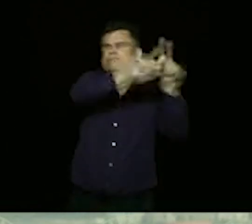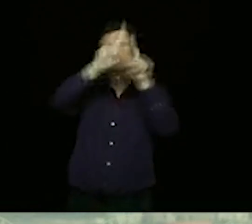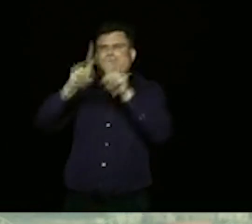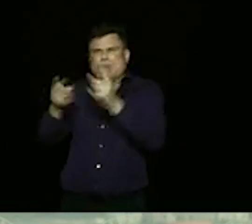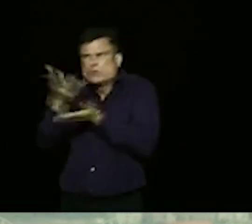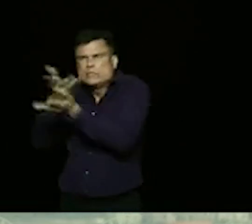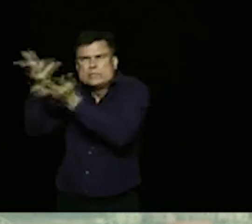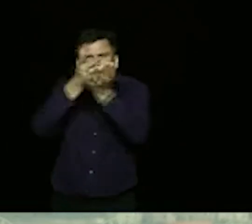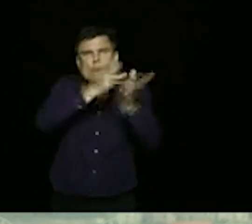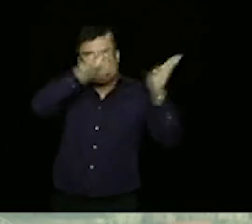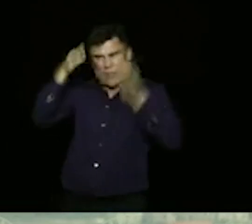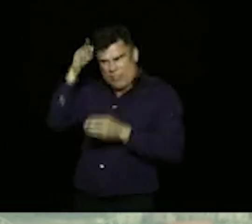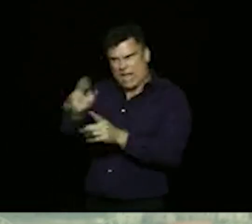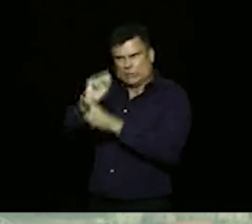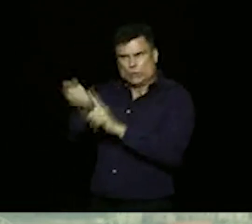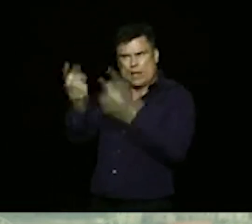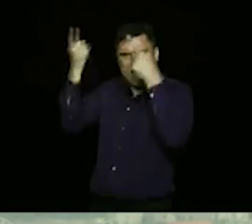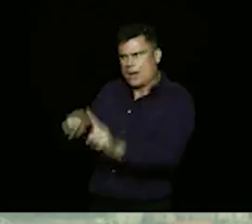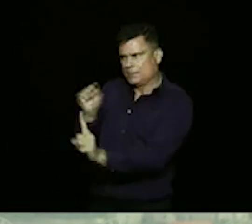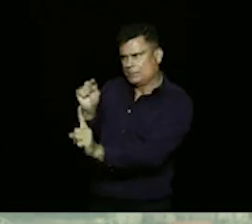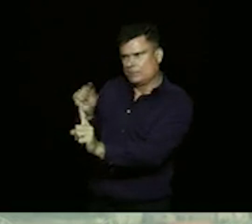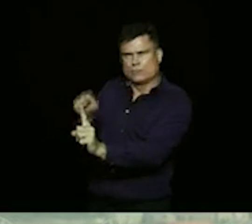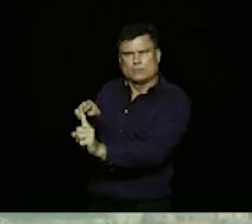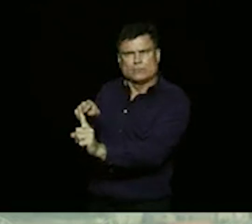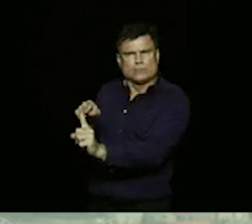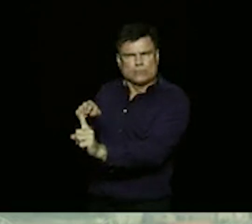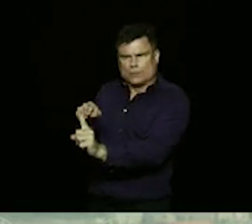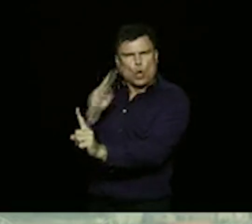to ensure and improve cultural safety across the system.